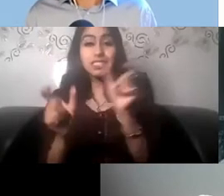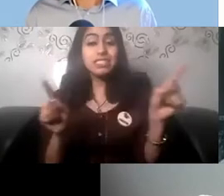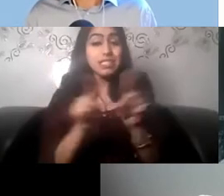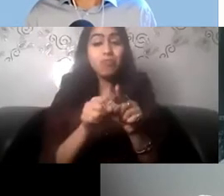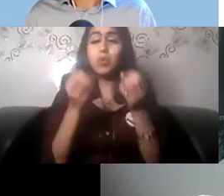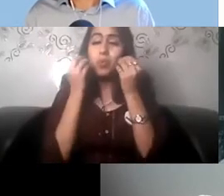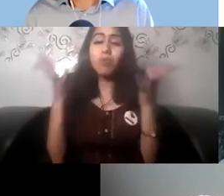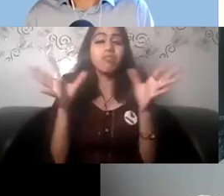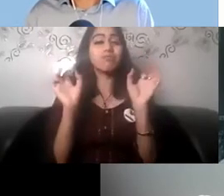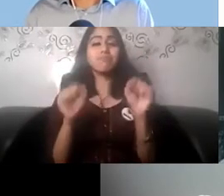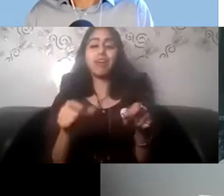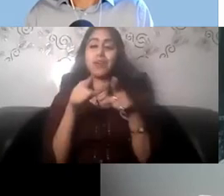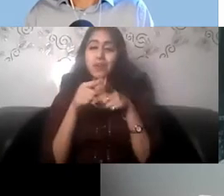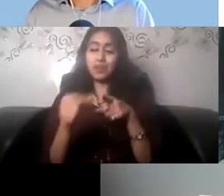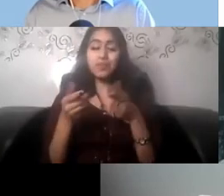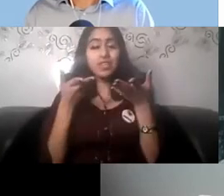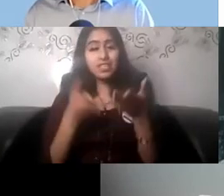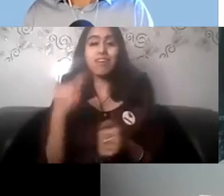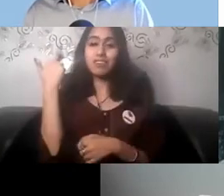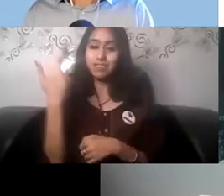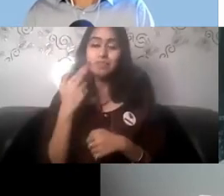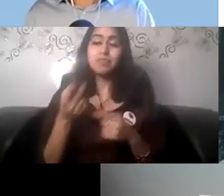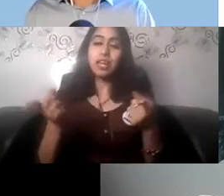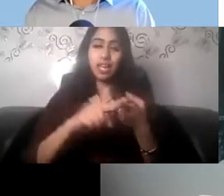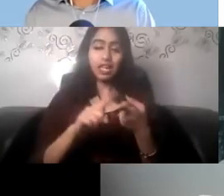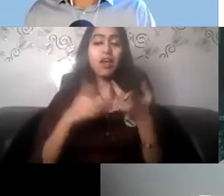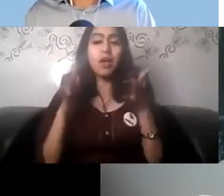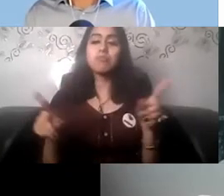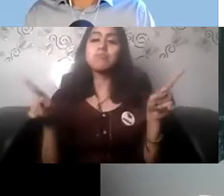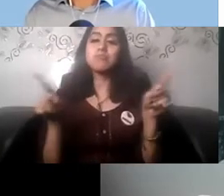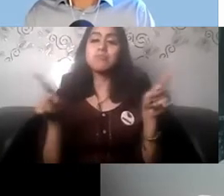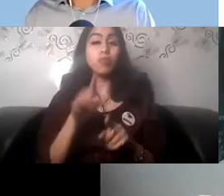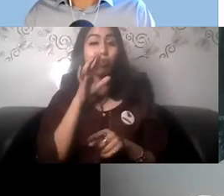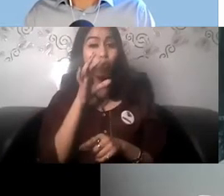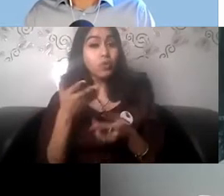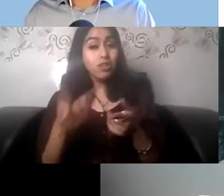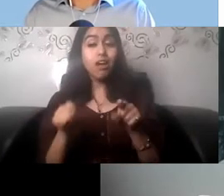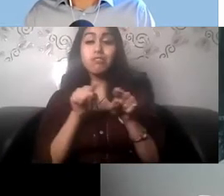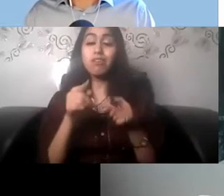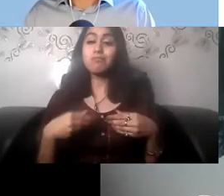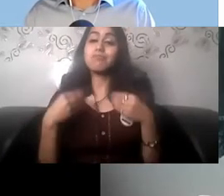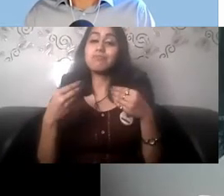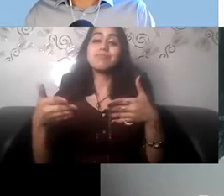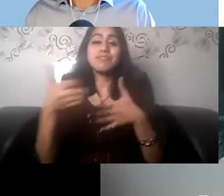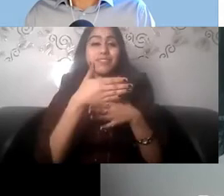wonders for you. So that's where how things happen. And this is what are the real examples I could just share,